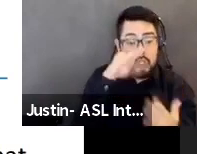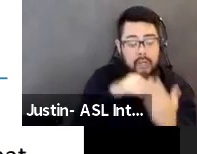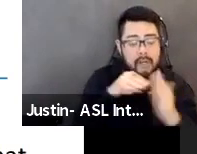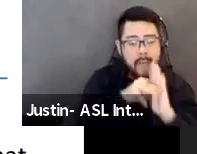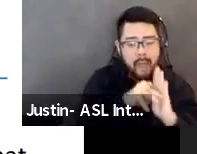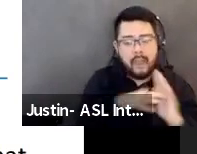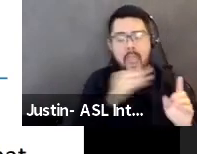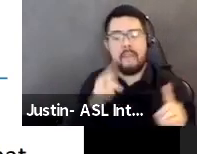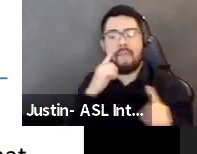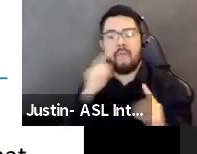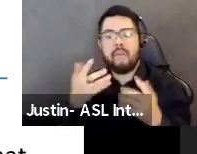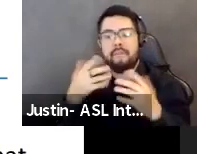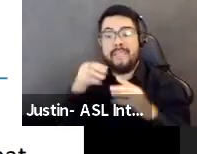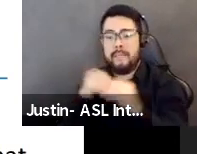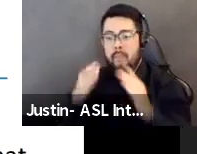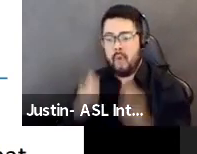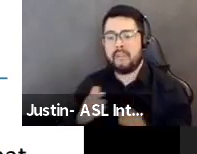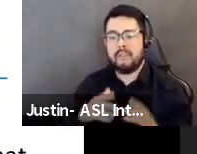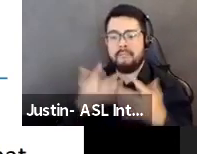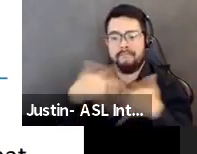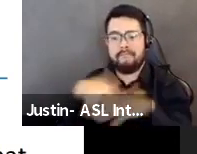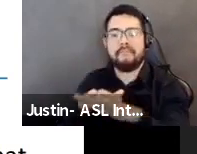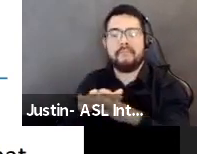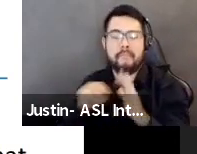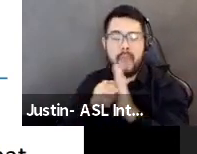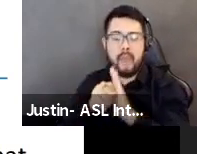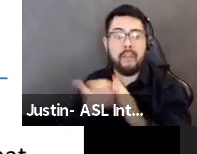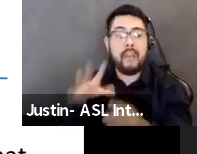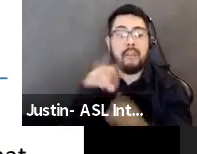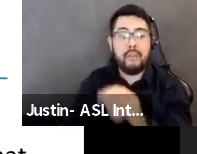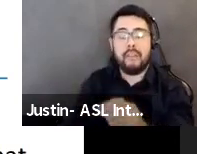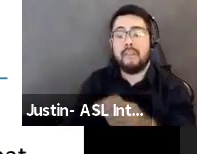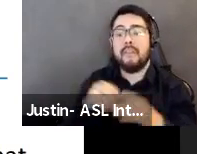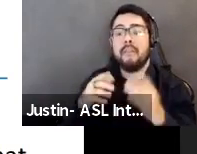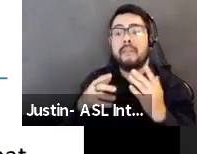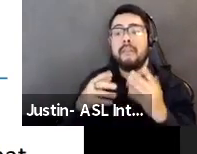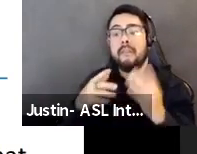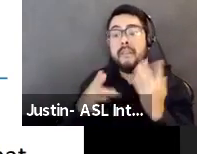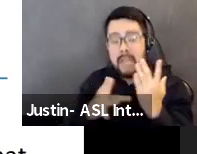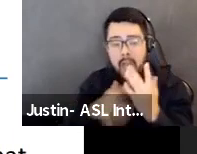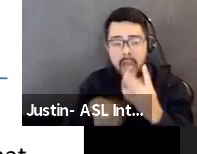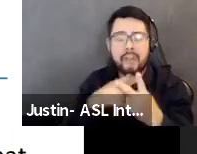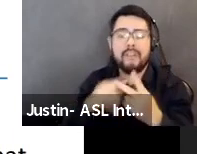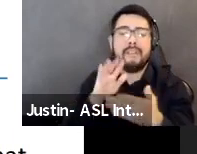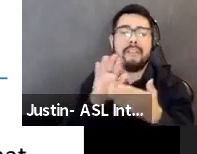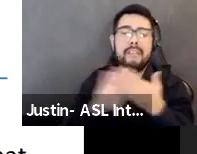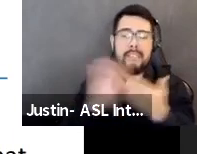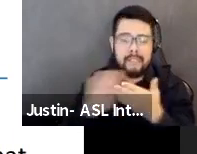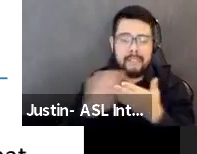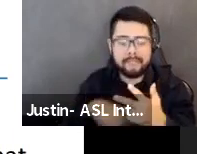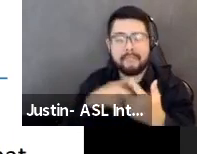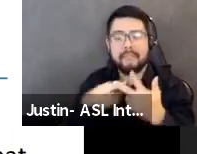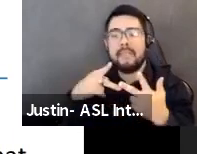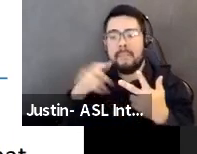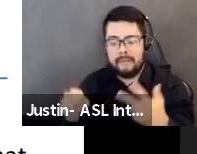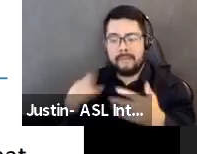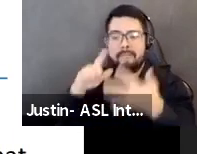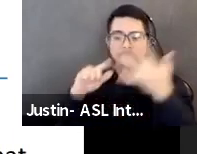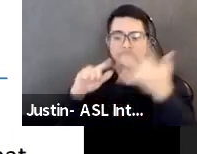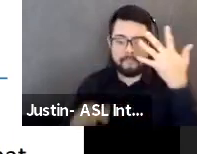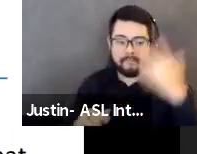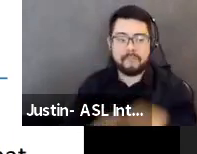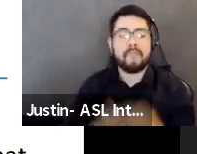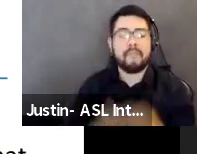in-person hybrid model including computing devices cleaning supplies ppe and more the district will also invest